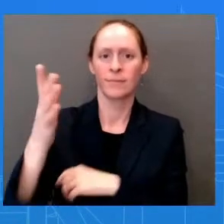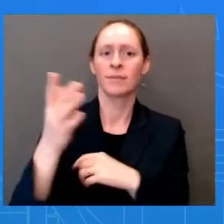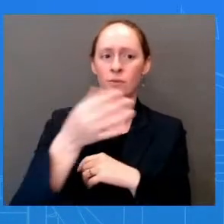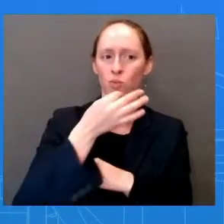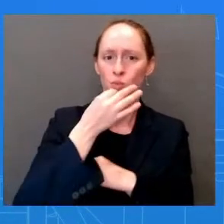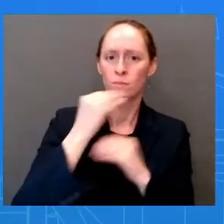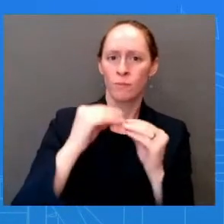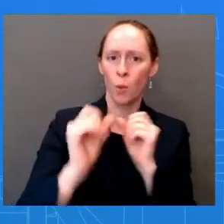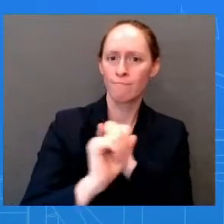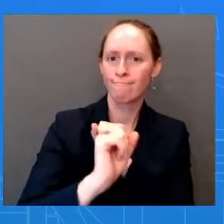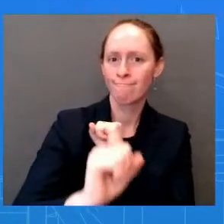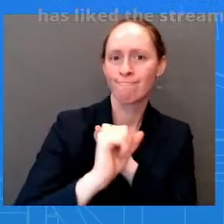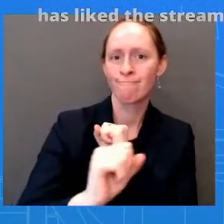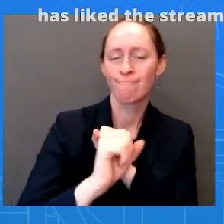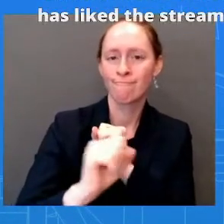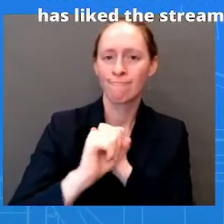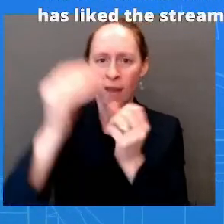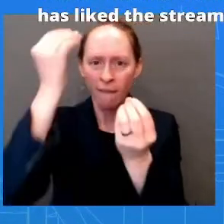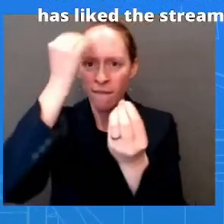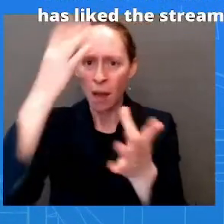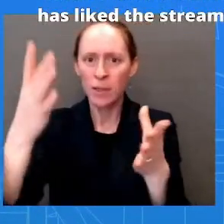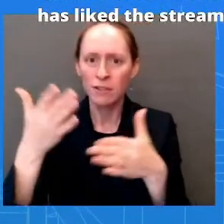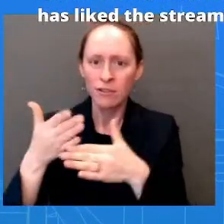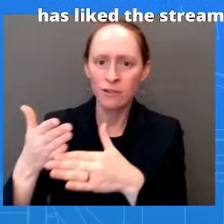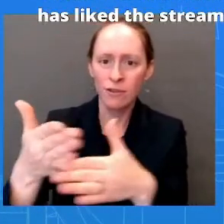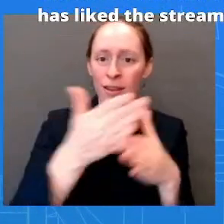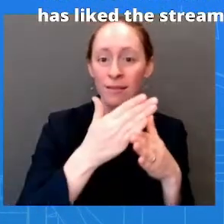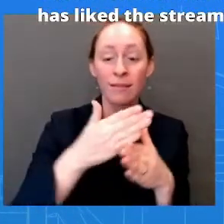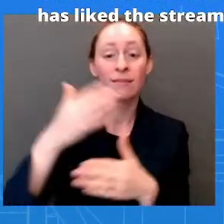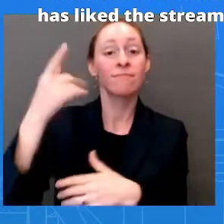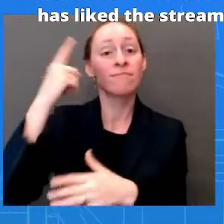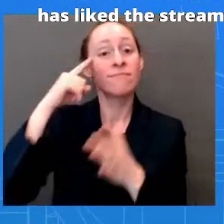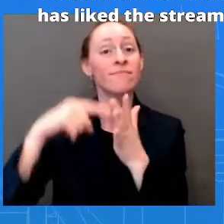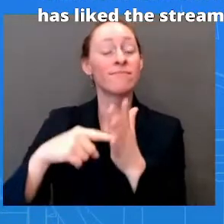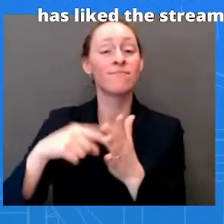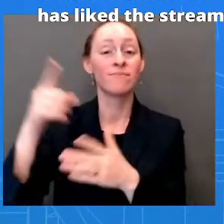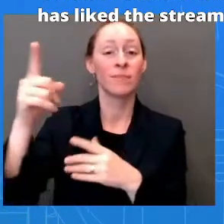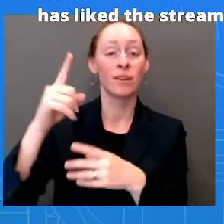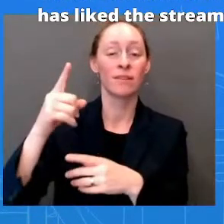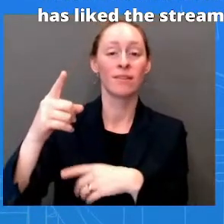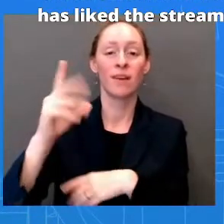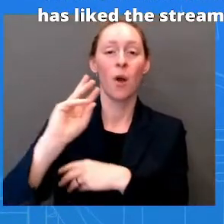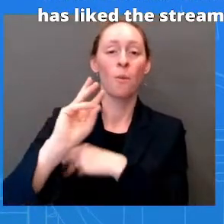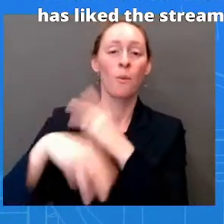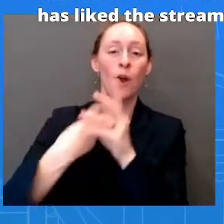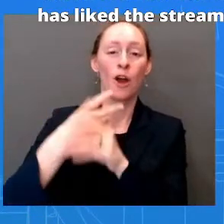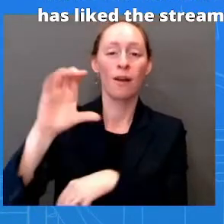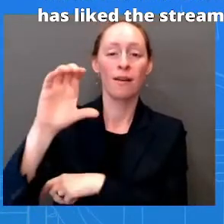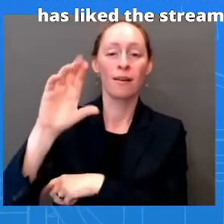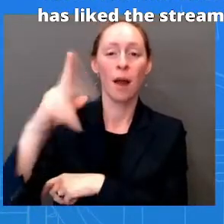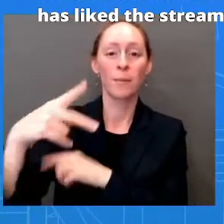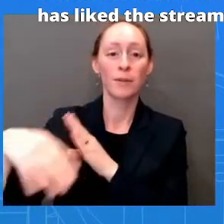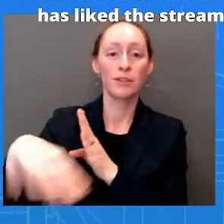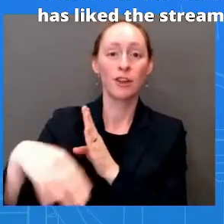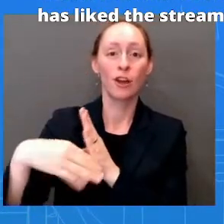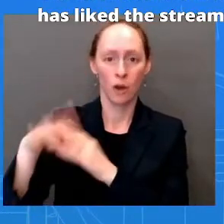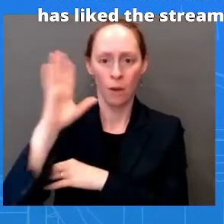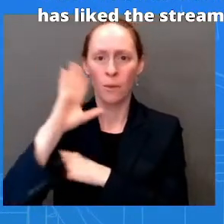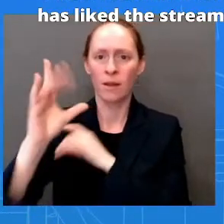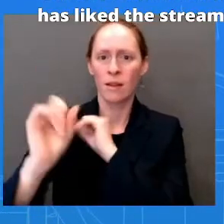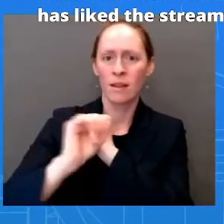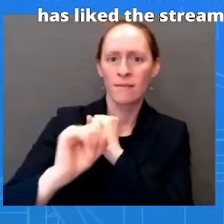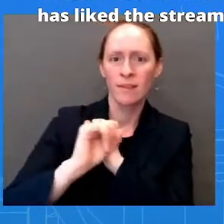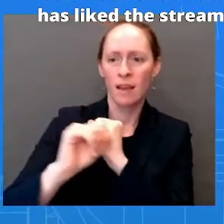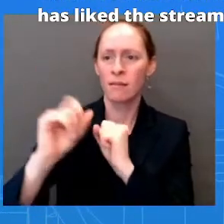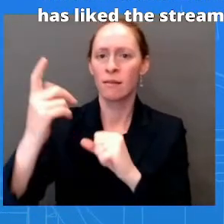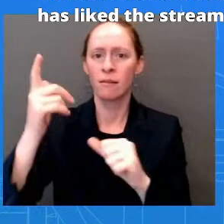television and through digital ads. Bottom line is that we're doing everything we can in the next 6 weeks to help families get their updated